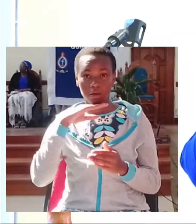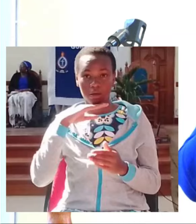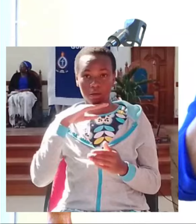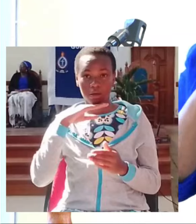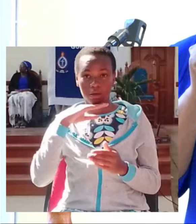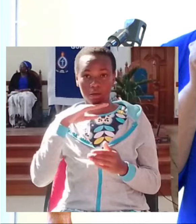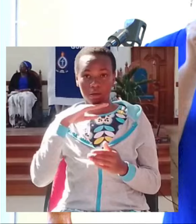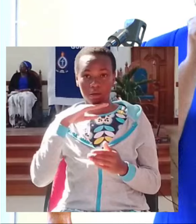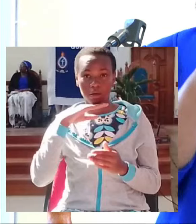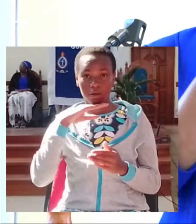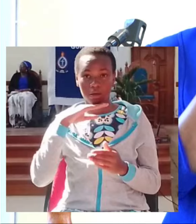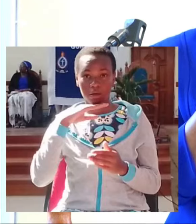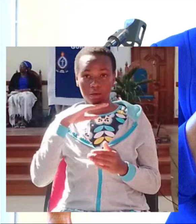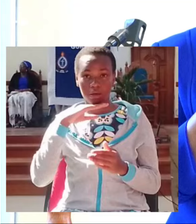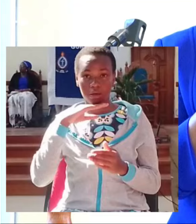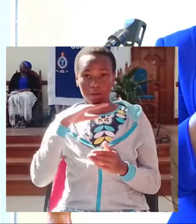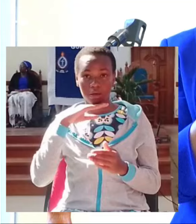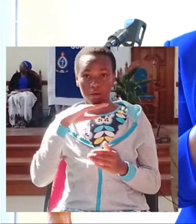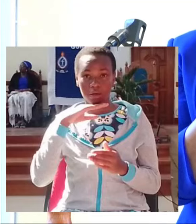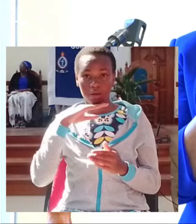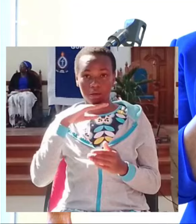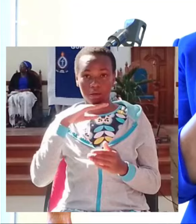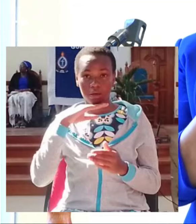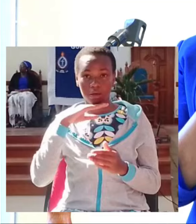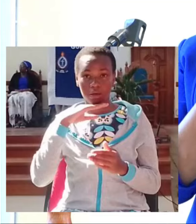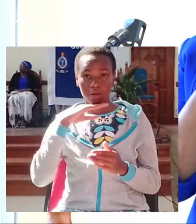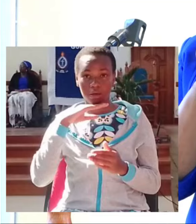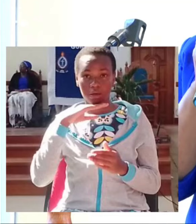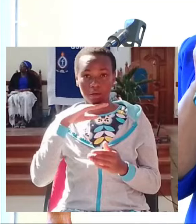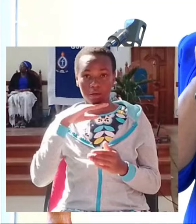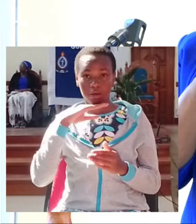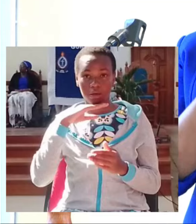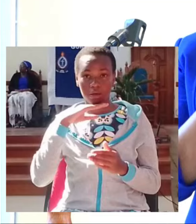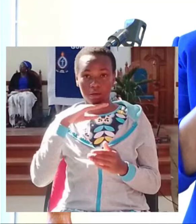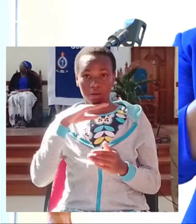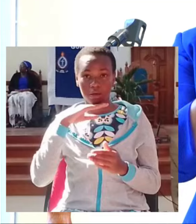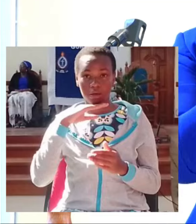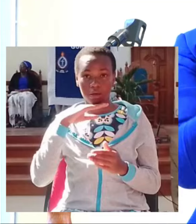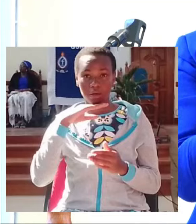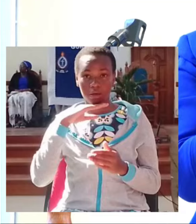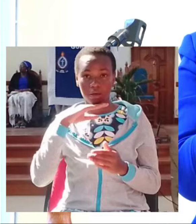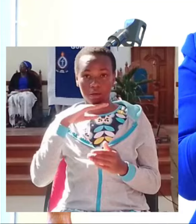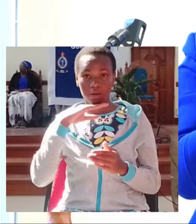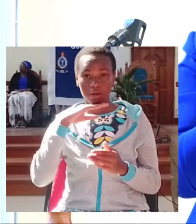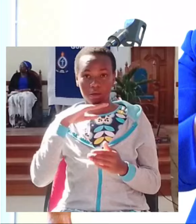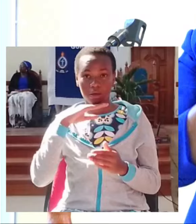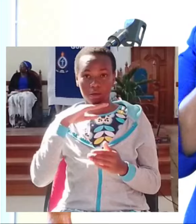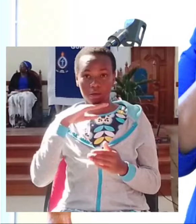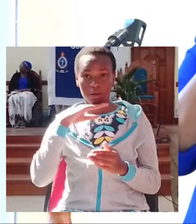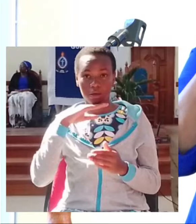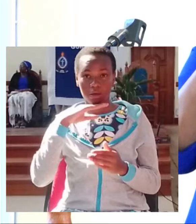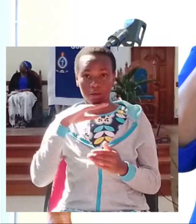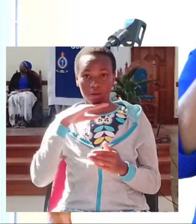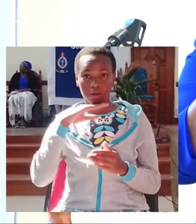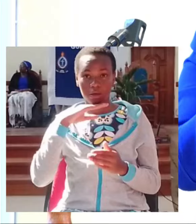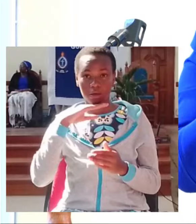you Christians, you talk of a God who loves you so much that he